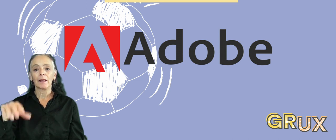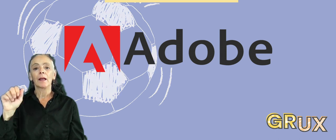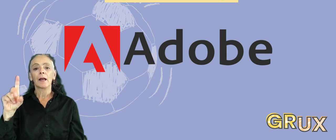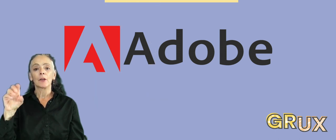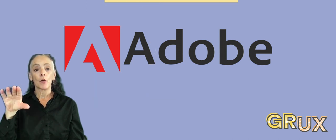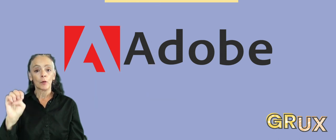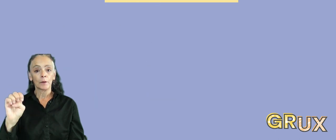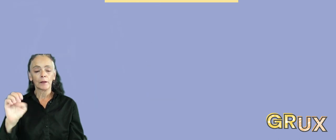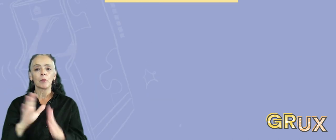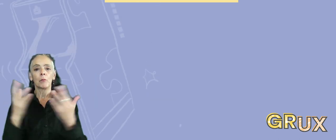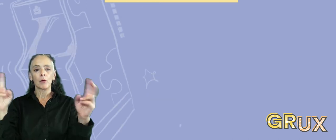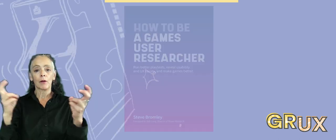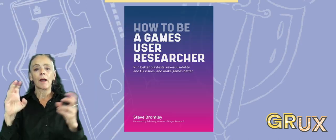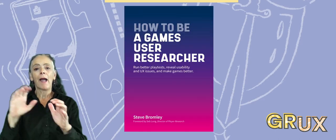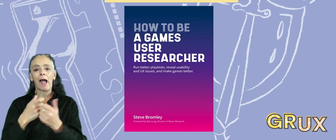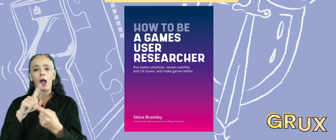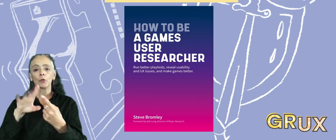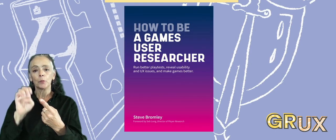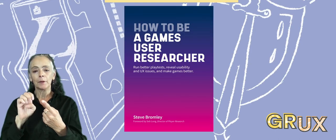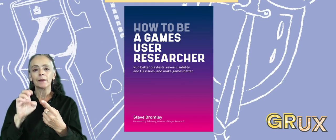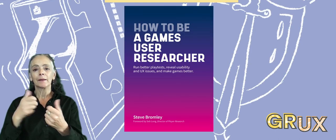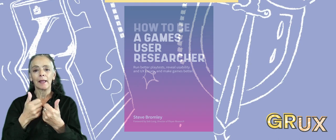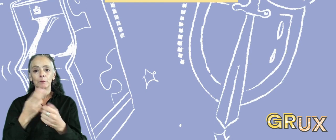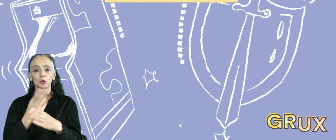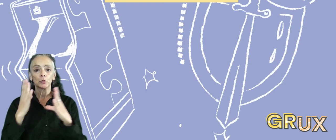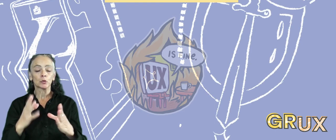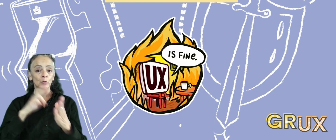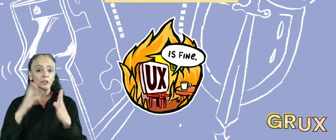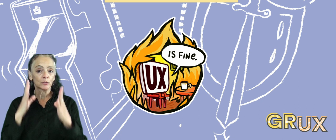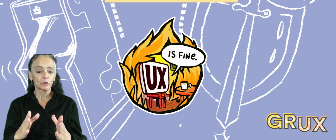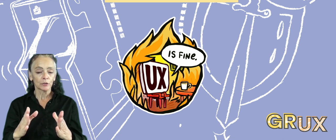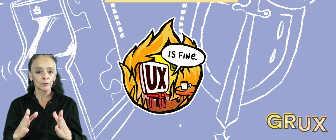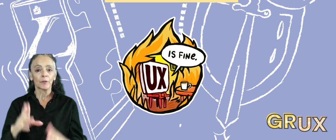Adobe, the book How to Be a Games User Researcher,